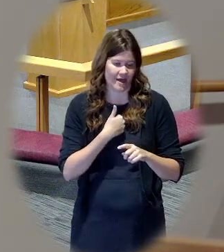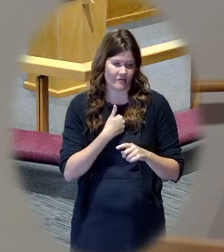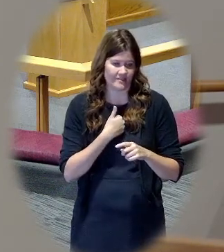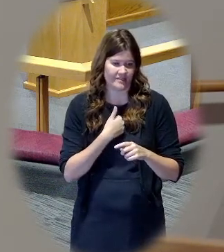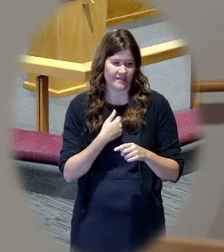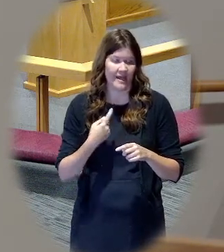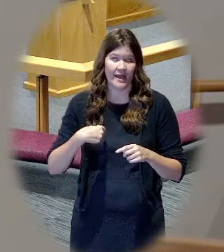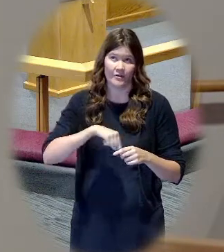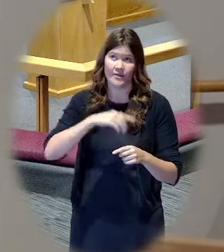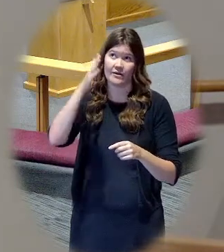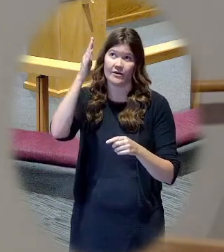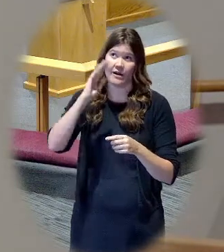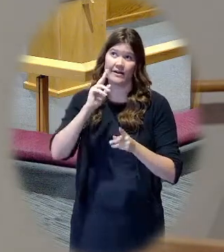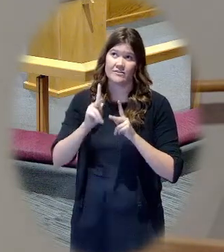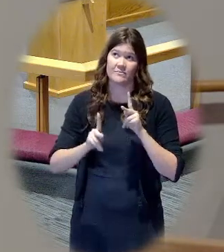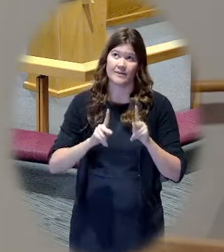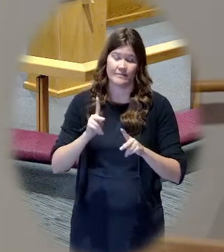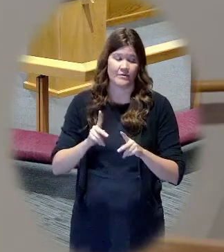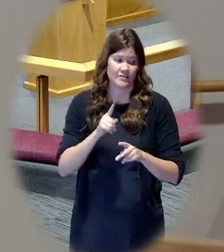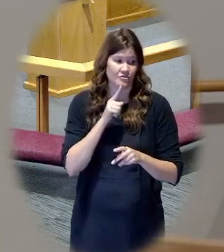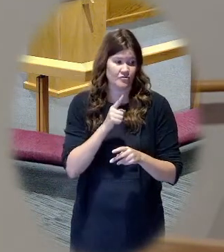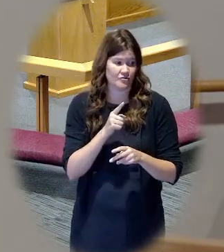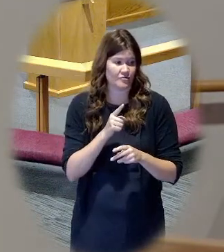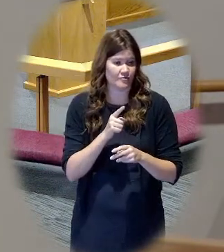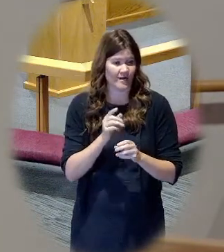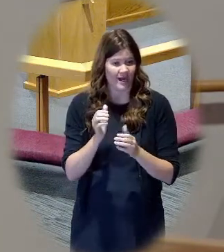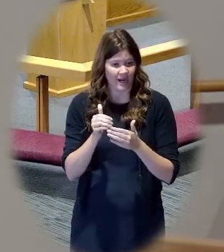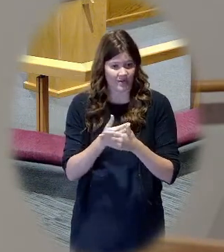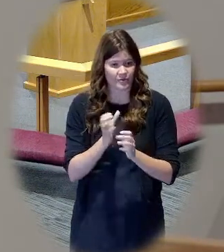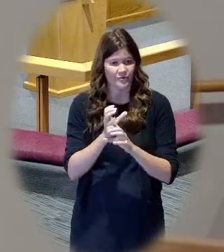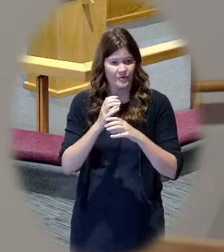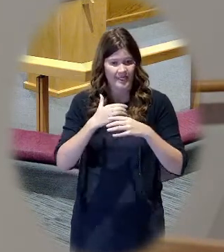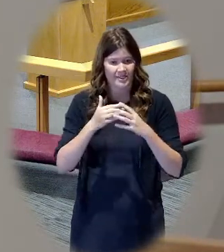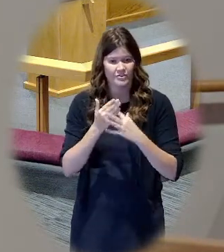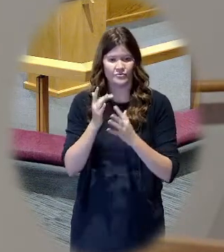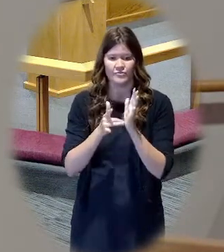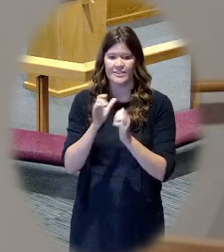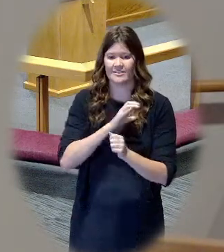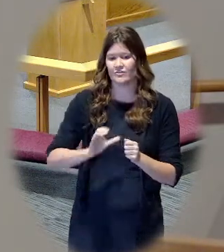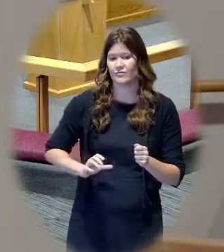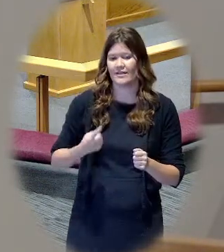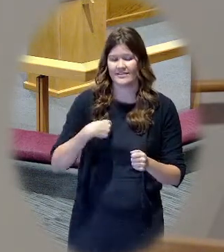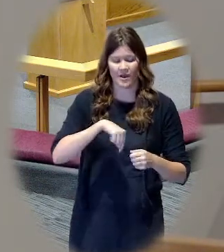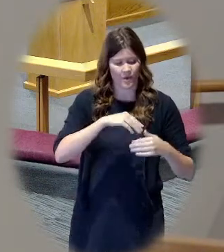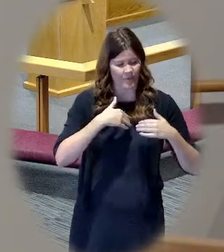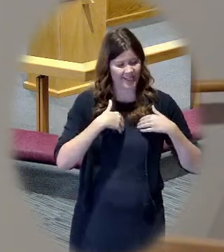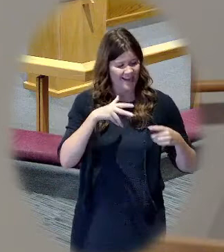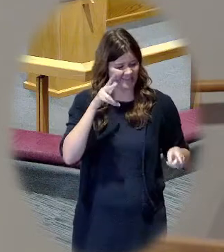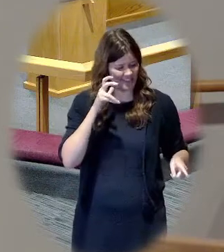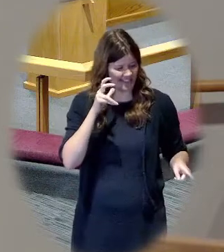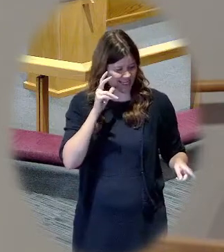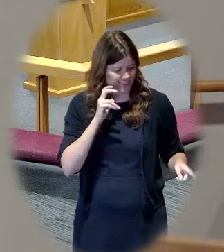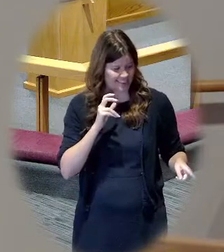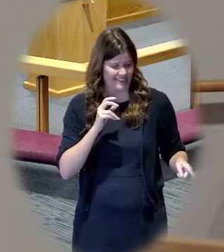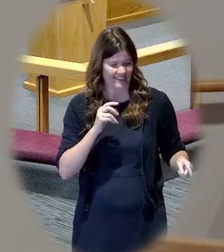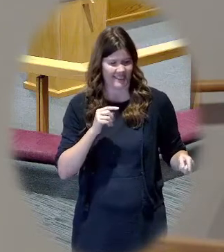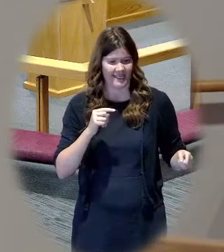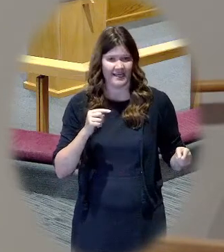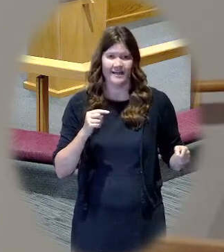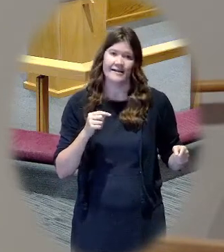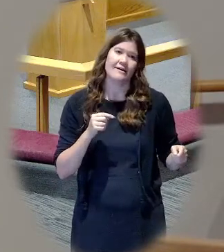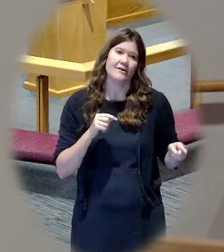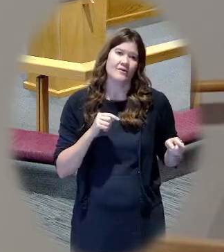God's people, and we most certainly are, new creations in Christ Jesus, we have Satan, our accuser,